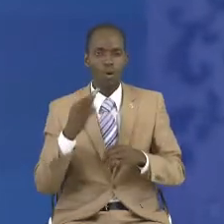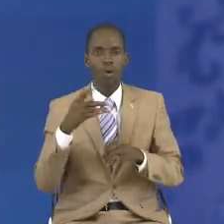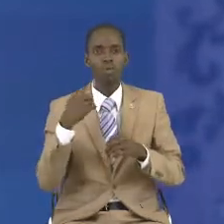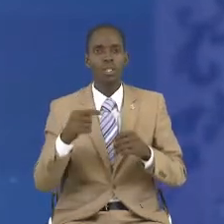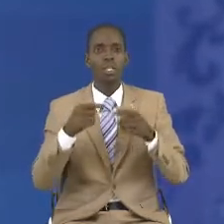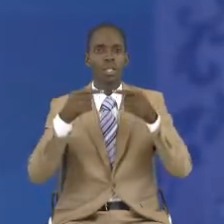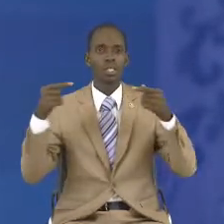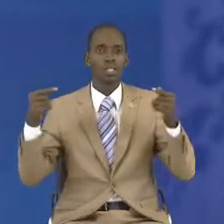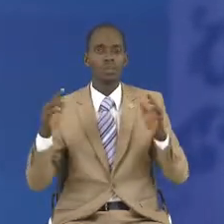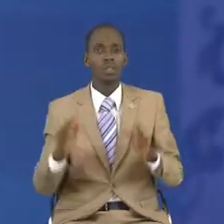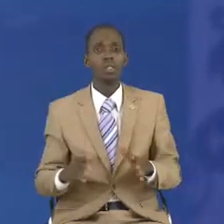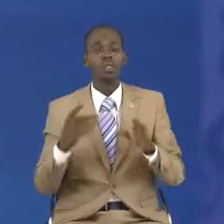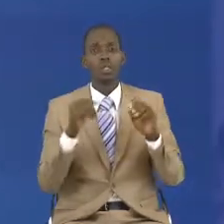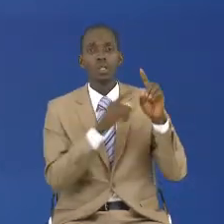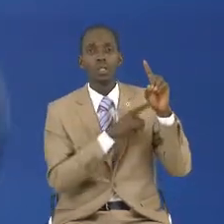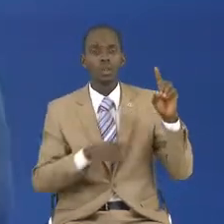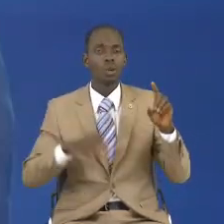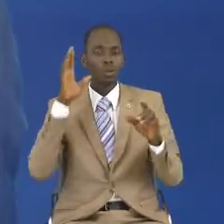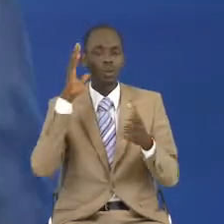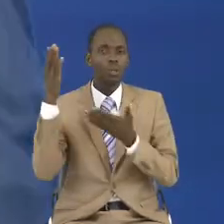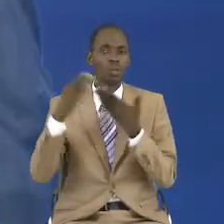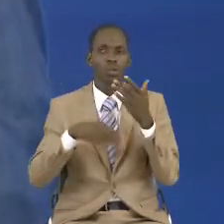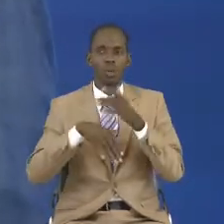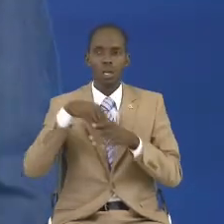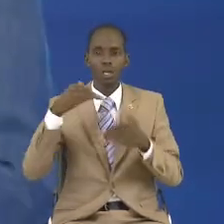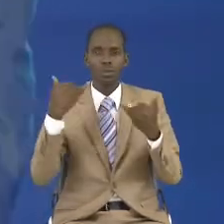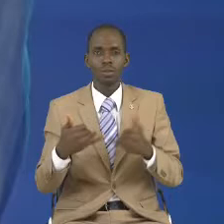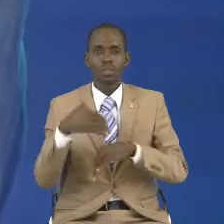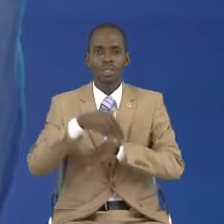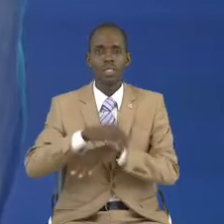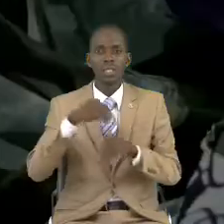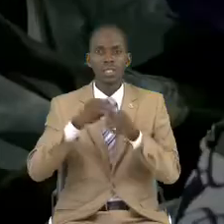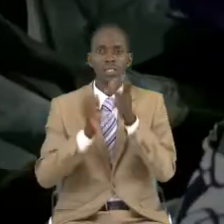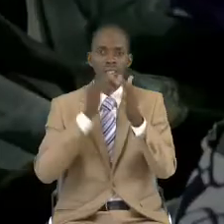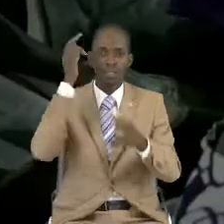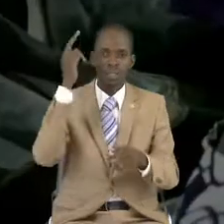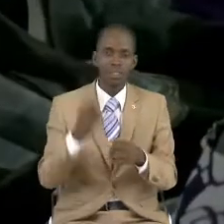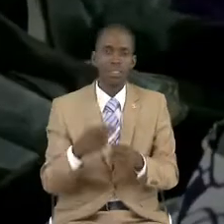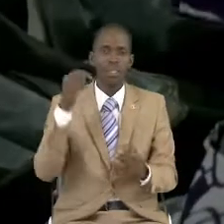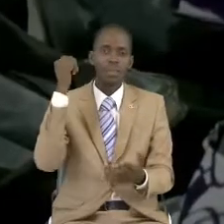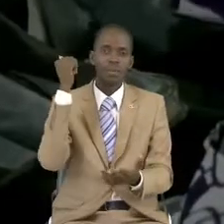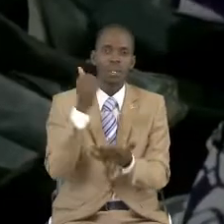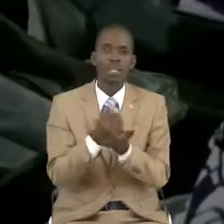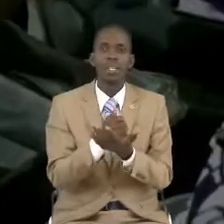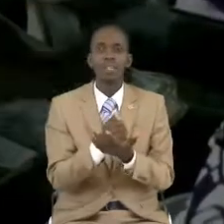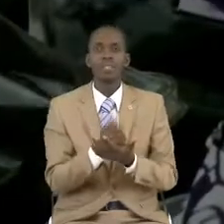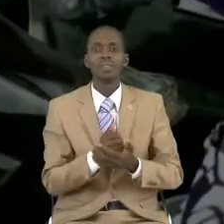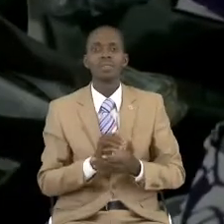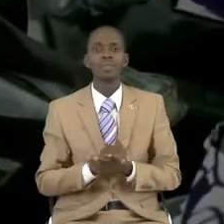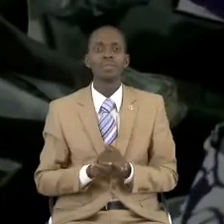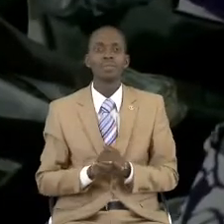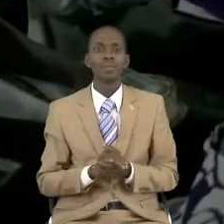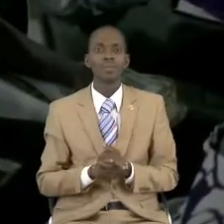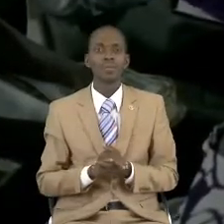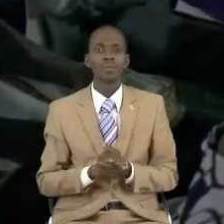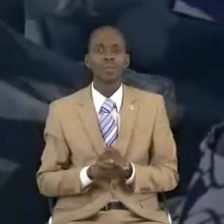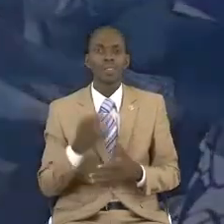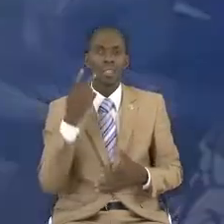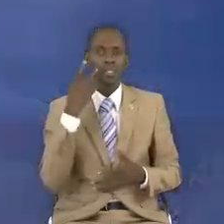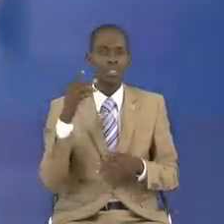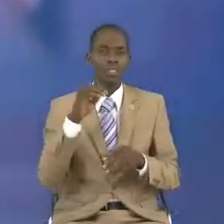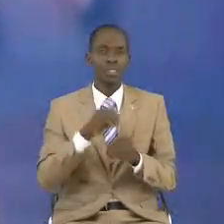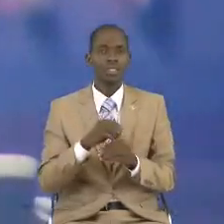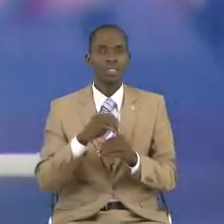lord will bring you out tonight in jesus name look at isaiah chapter